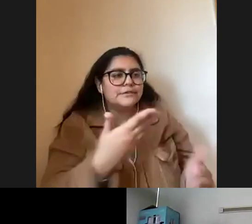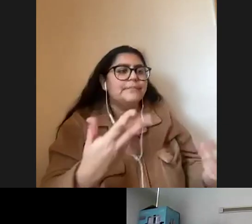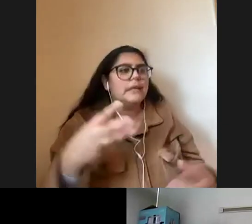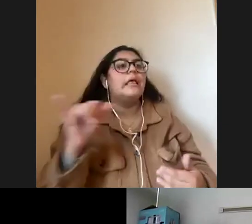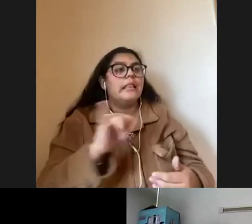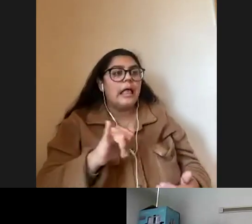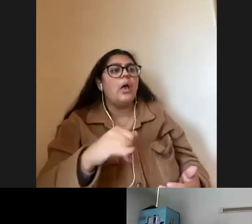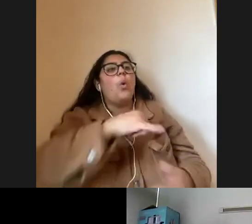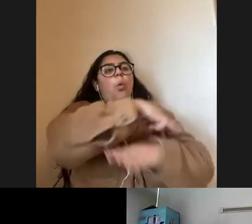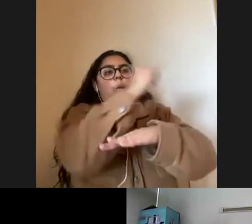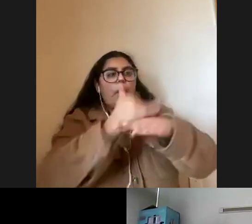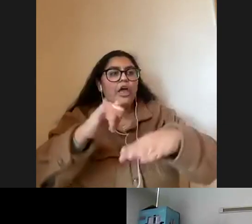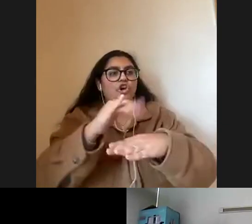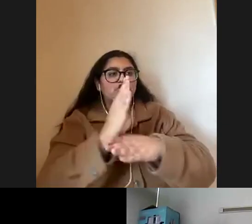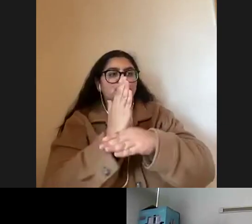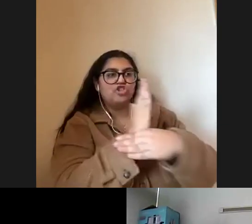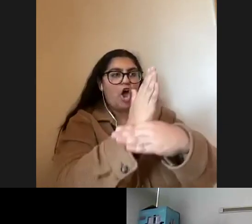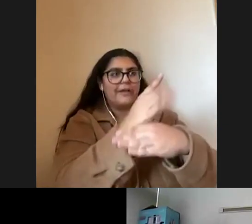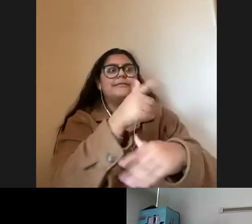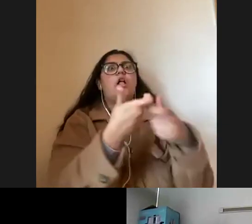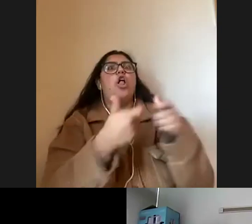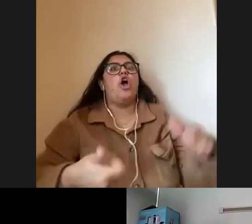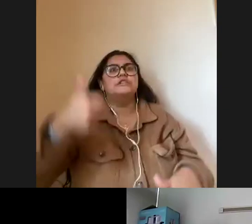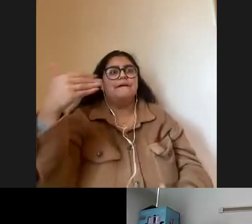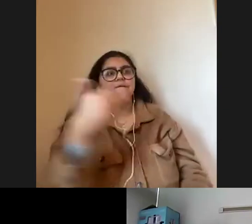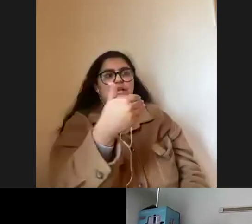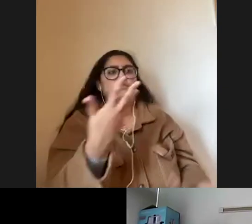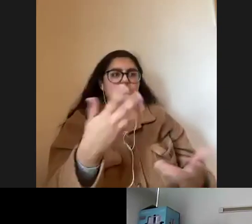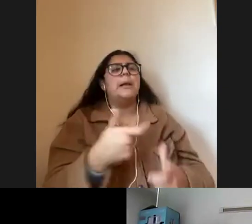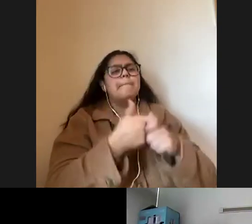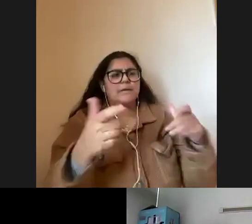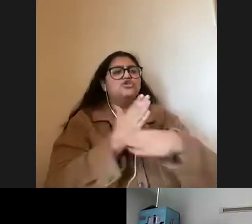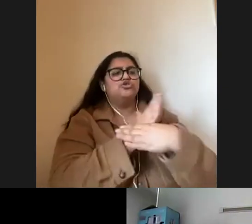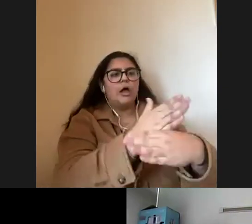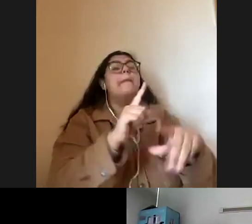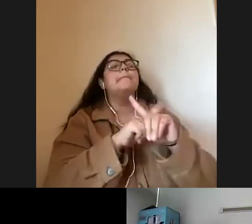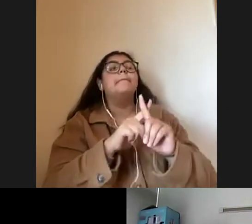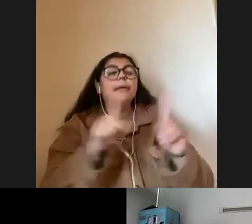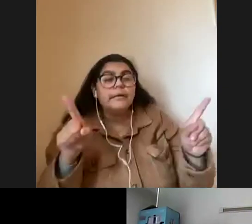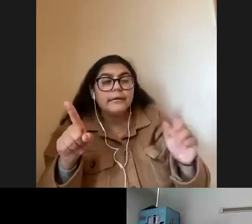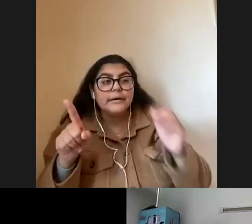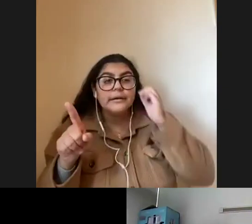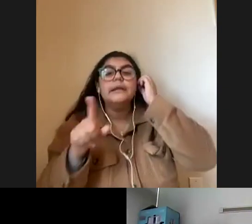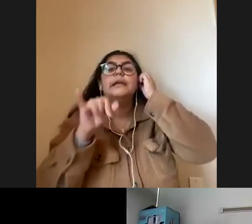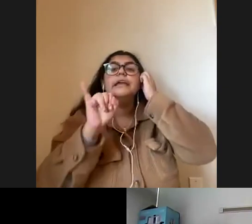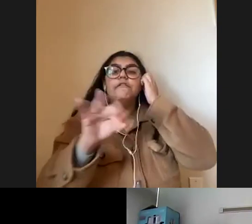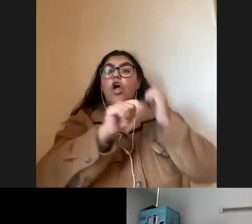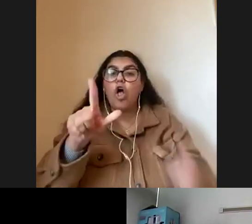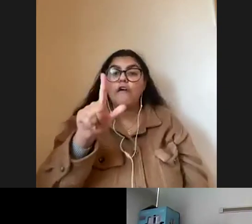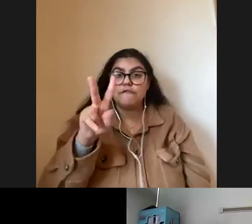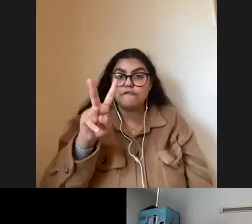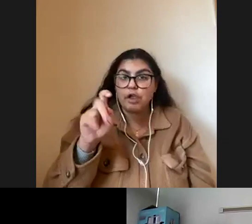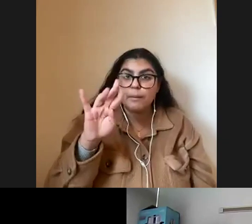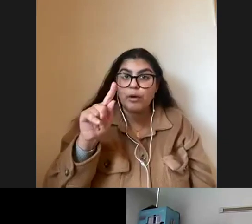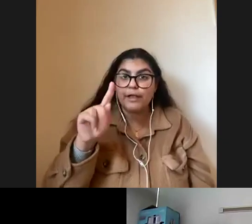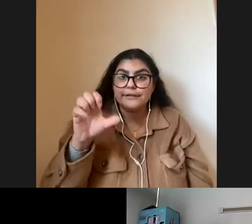the largest fish in the water. It's a big shark. But technically, if all vertebrates are fish, you could say that the